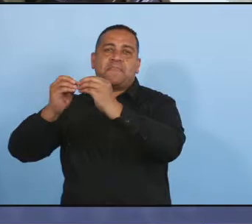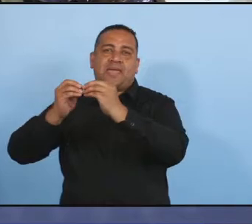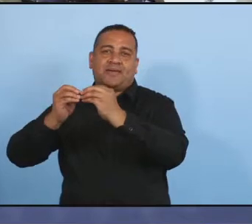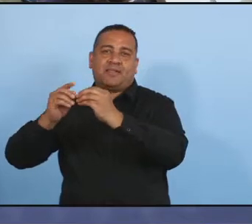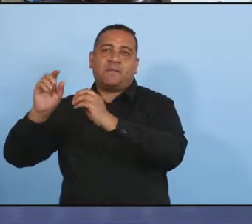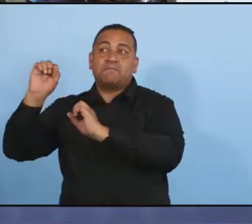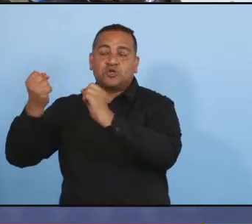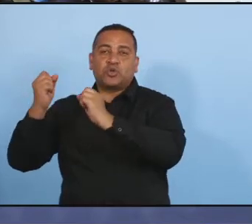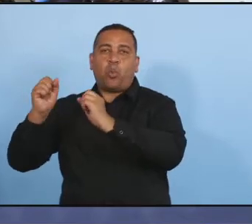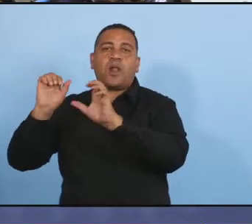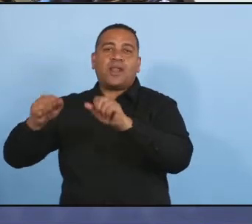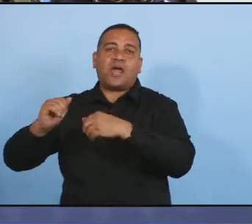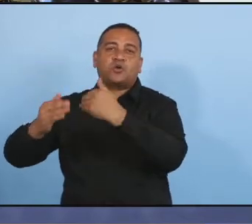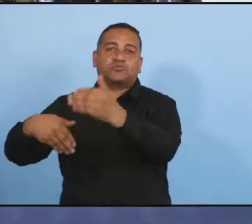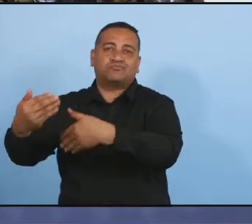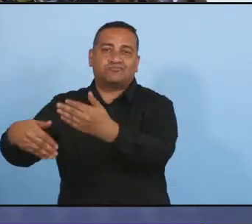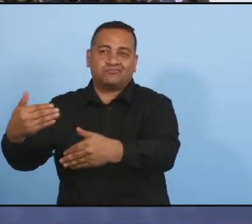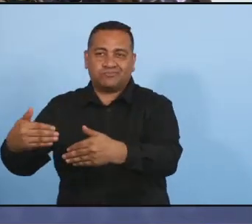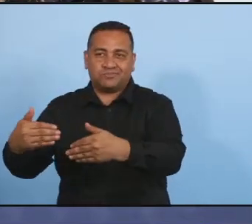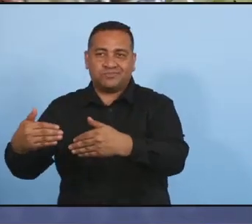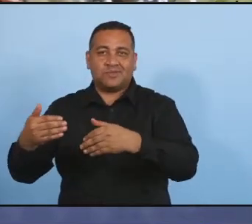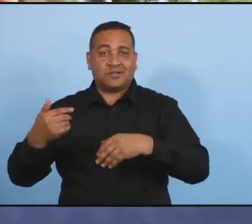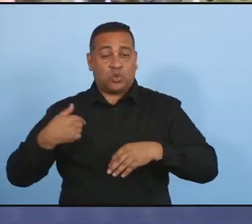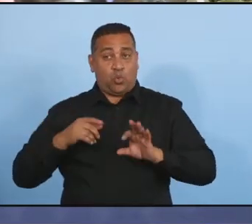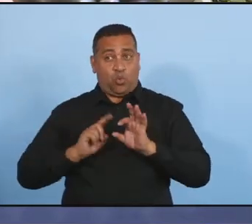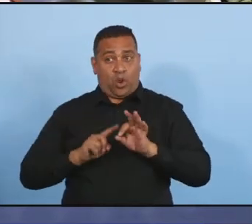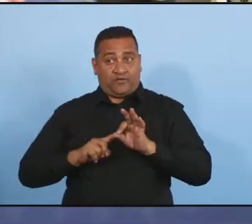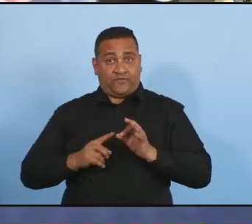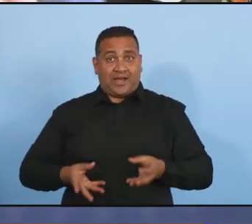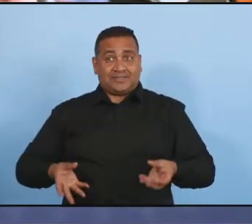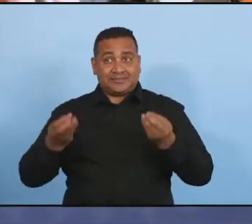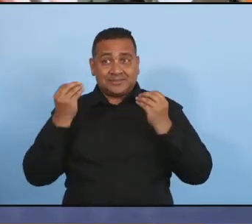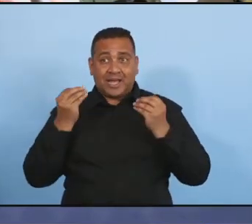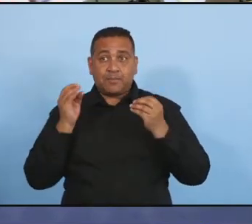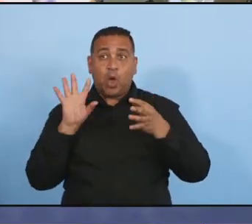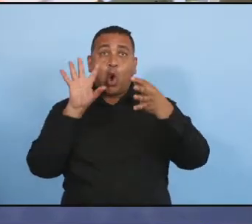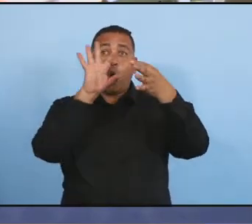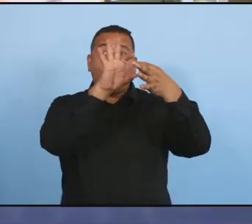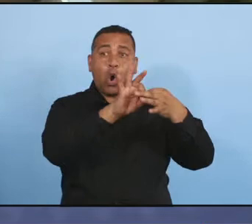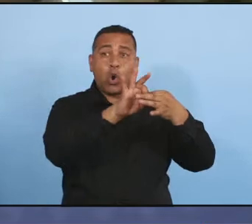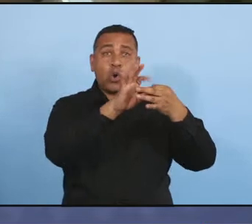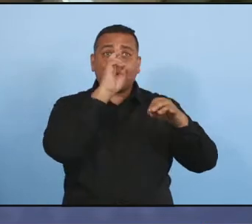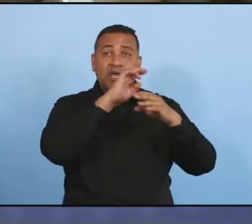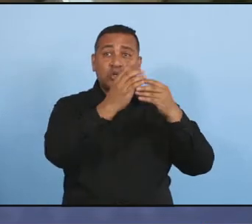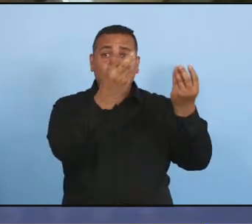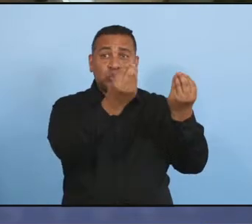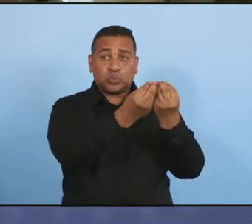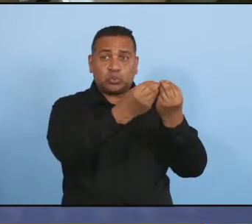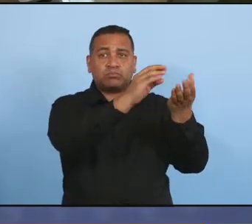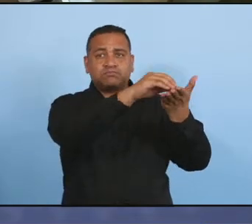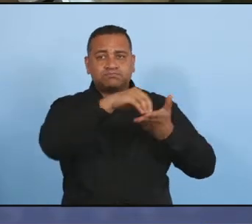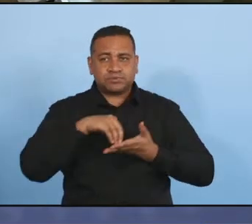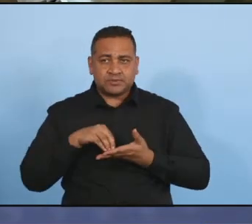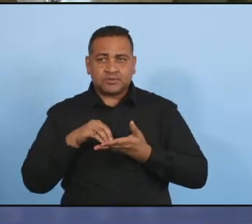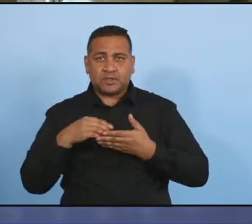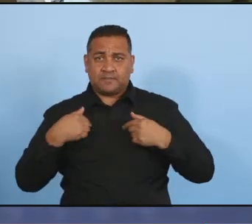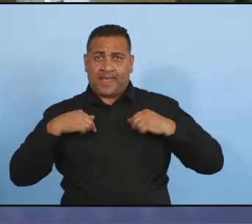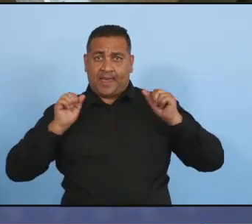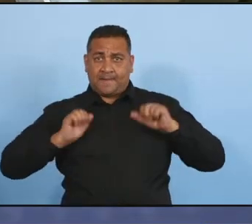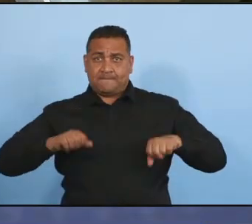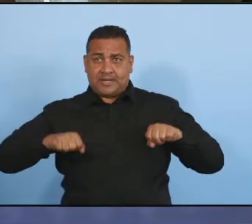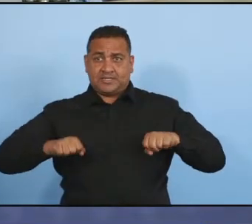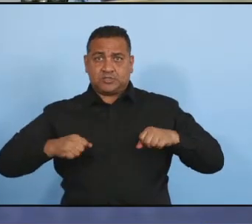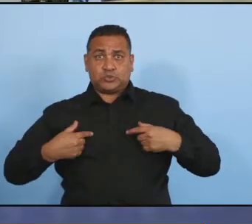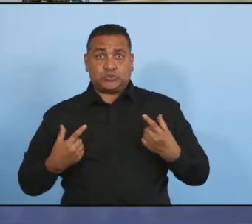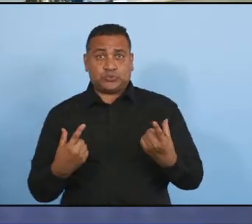I'm also qualified these days that I have to do something at home. Yeah. I've got the ability by doing it myself without even going